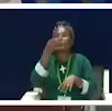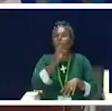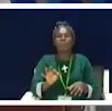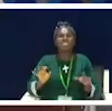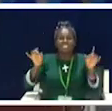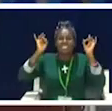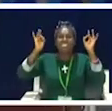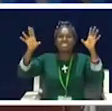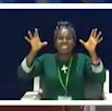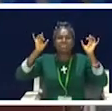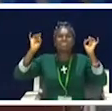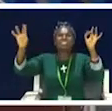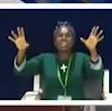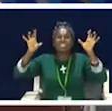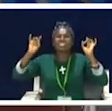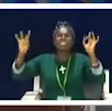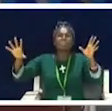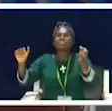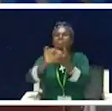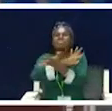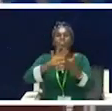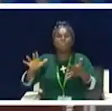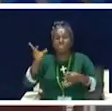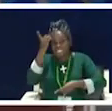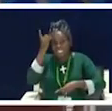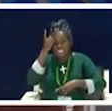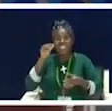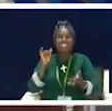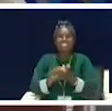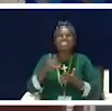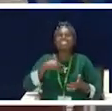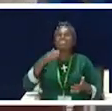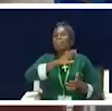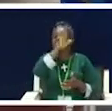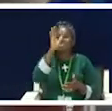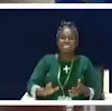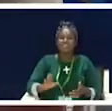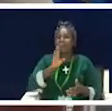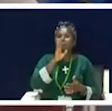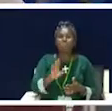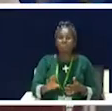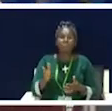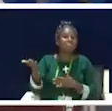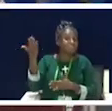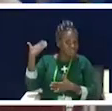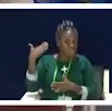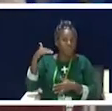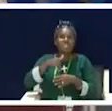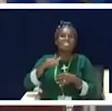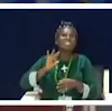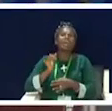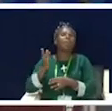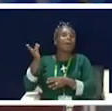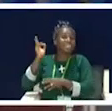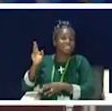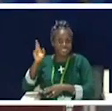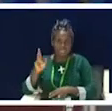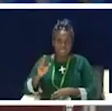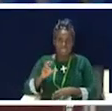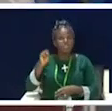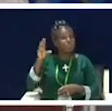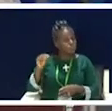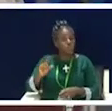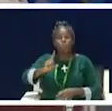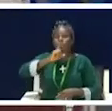disease that has never been recorded in human history. Hence, the need for everlasting arm